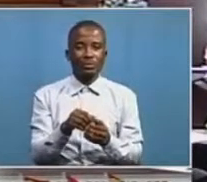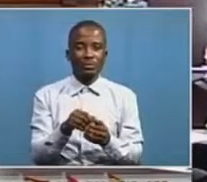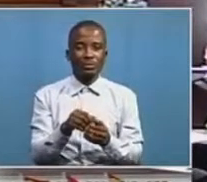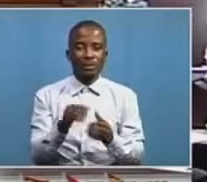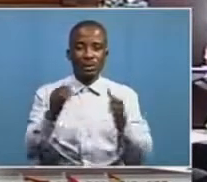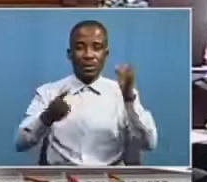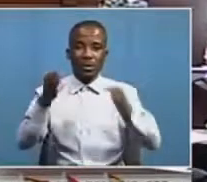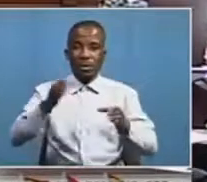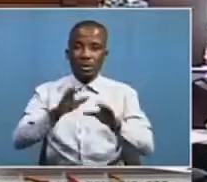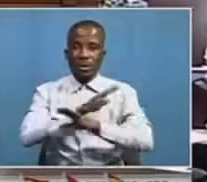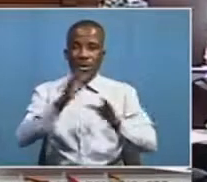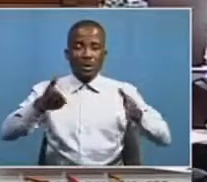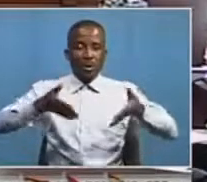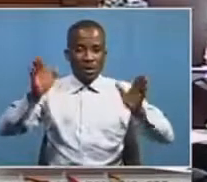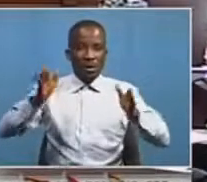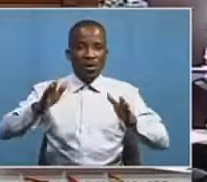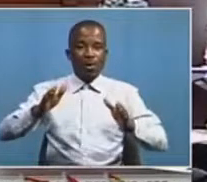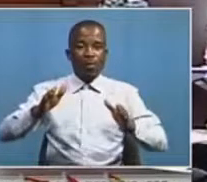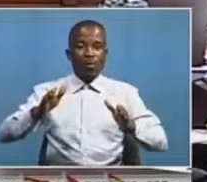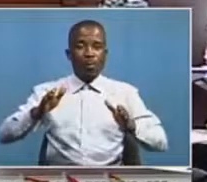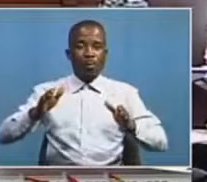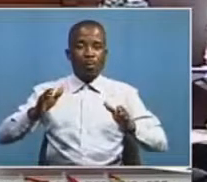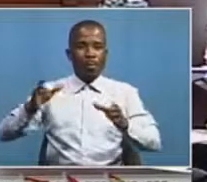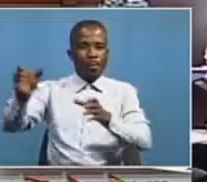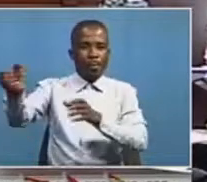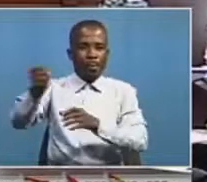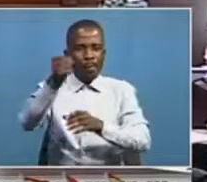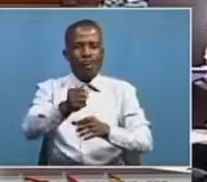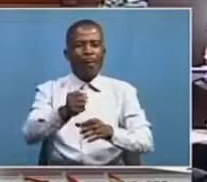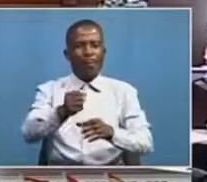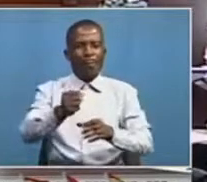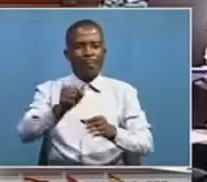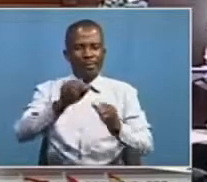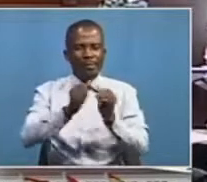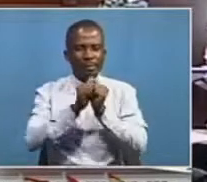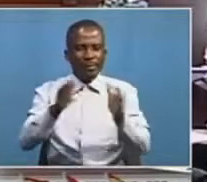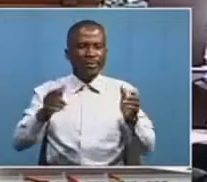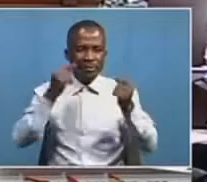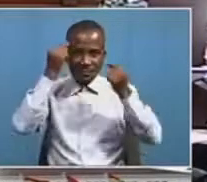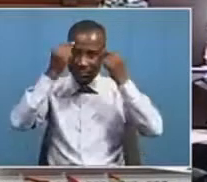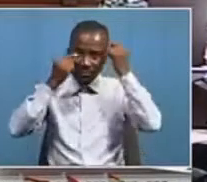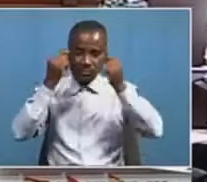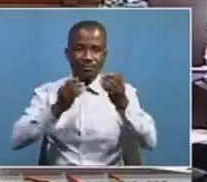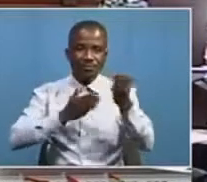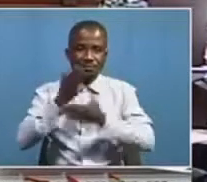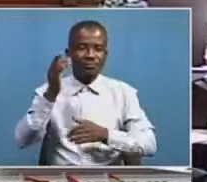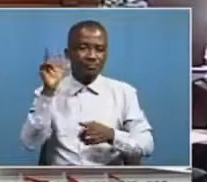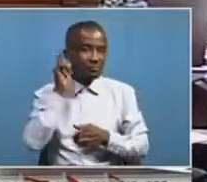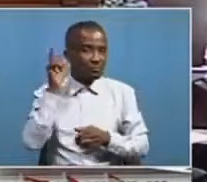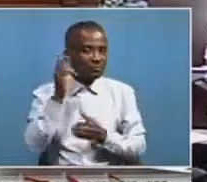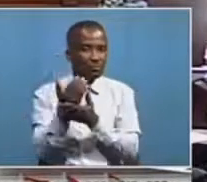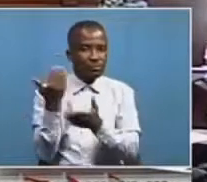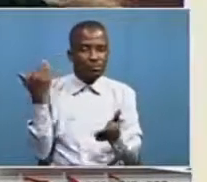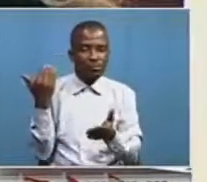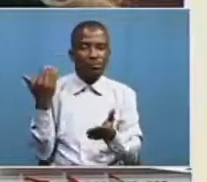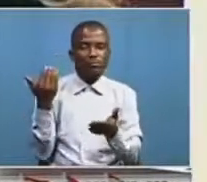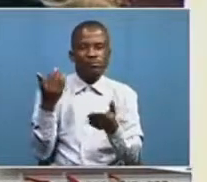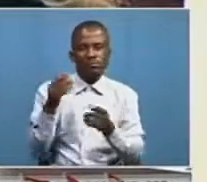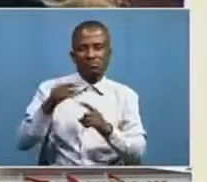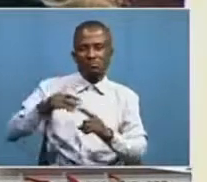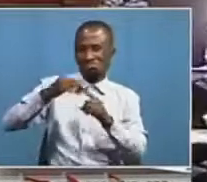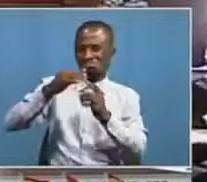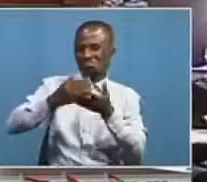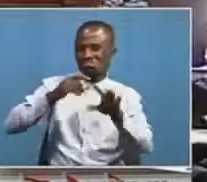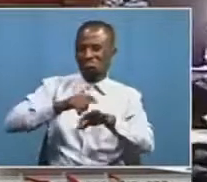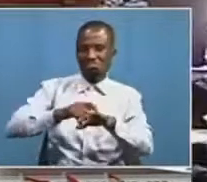court will not permit a plaintiff to be driven from the judgment seat without considering his right to be heard, except in cases where the course of